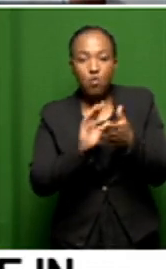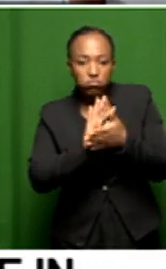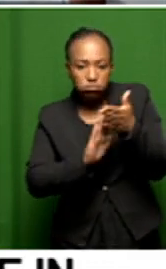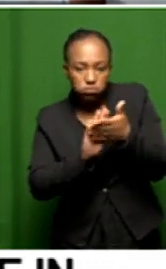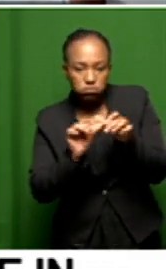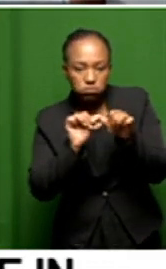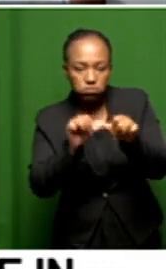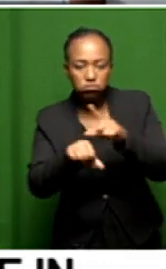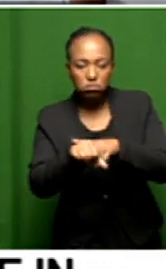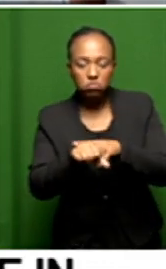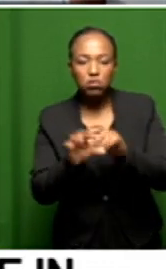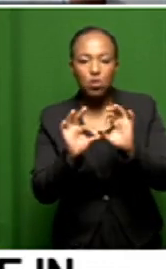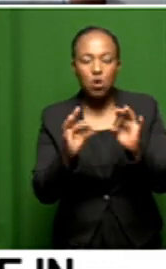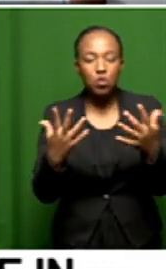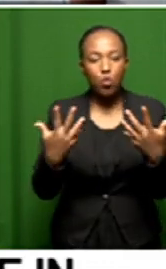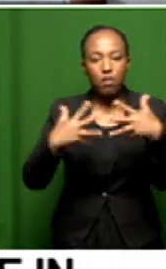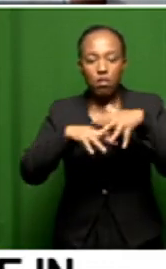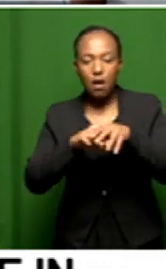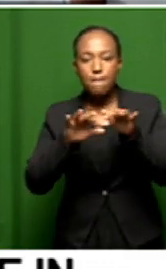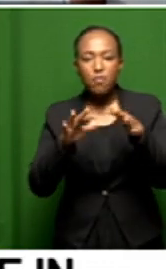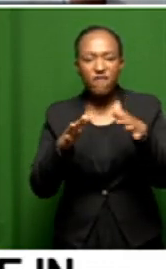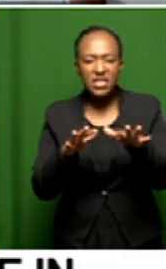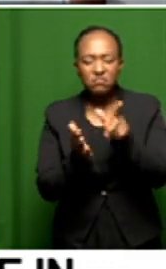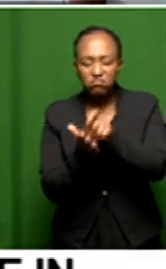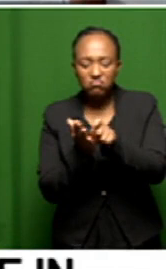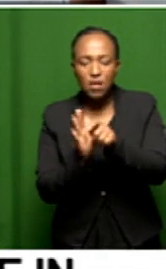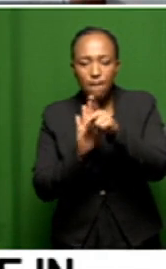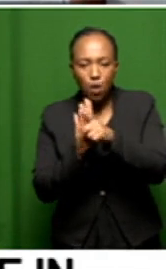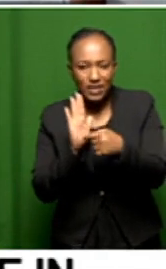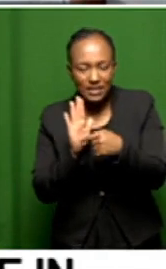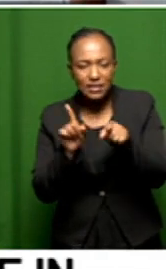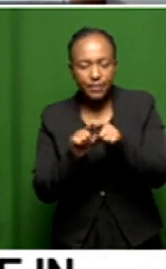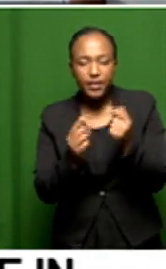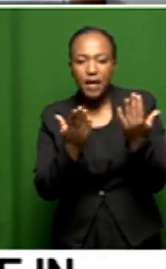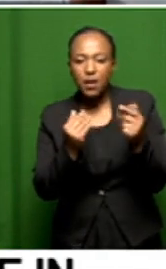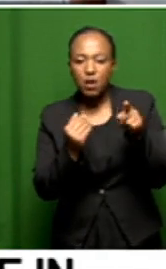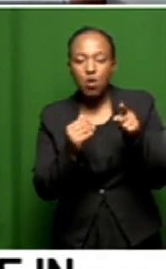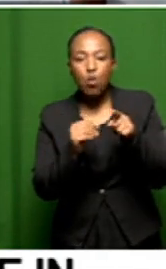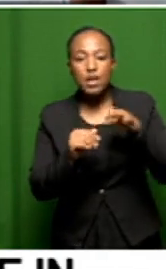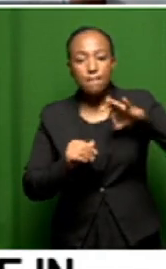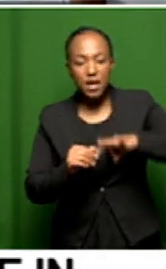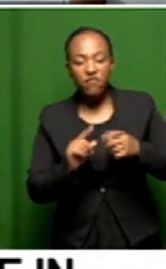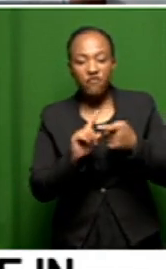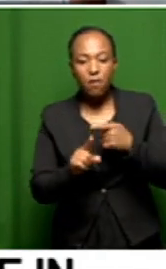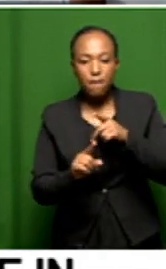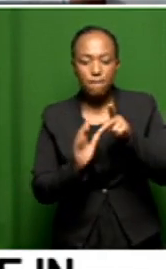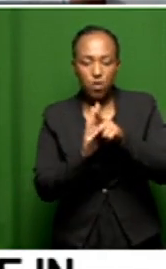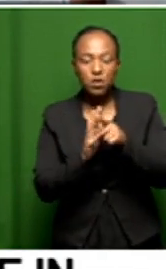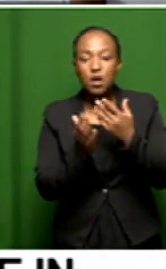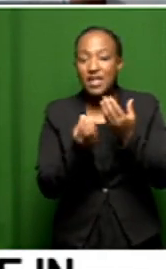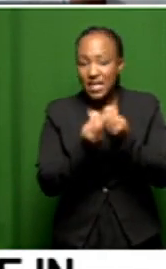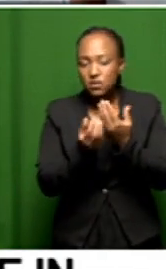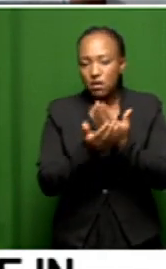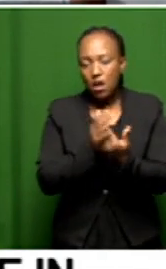manner that incorporates the people that drafted these policies and in expectations of the people that must benefit from these policies, things might